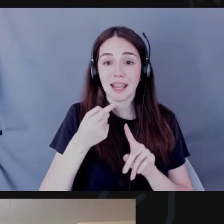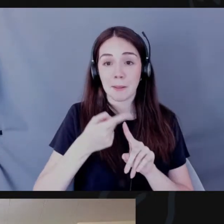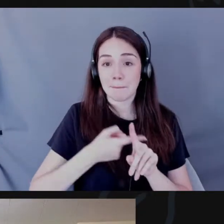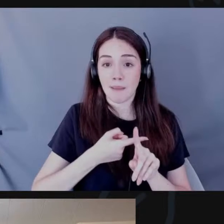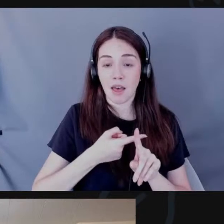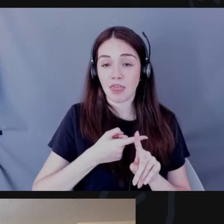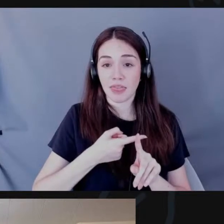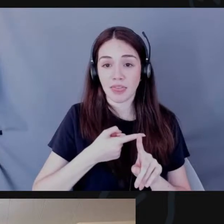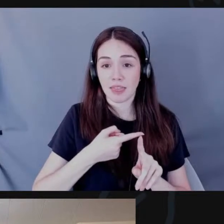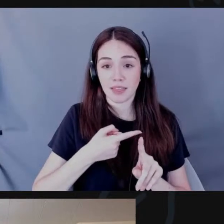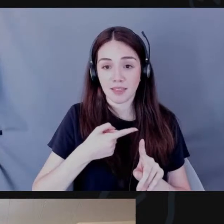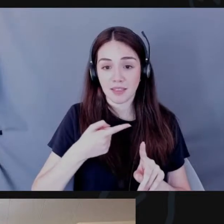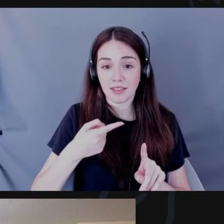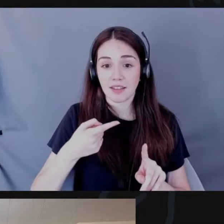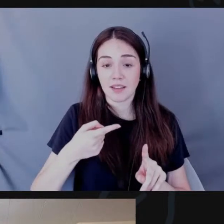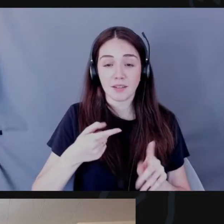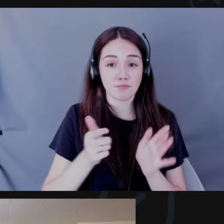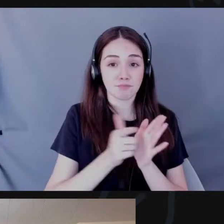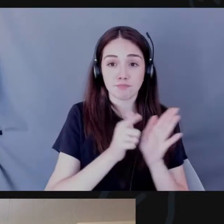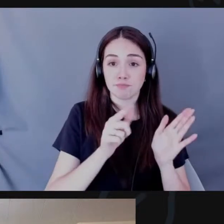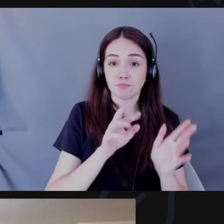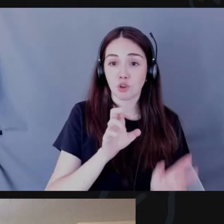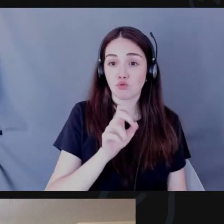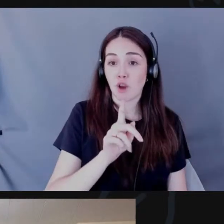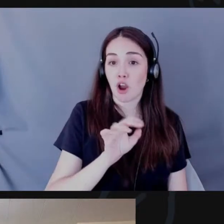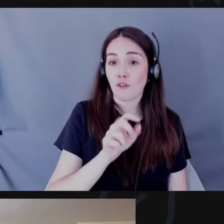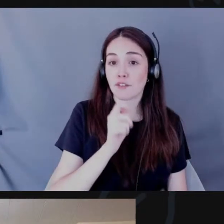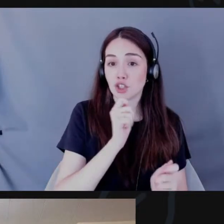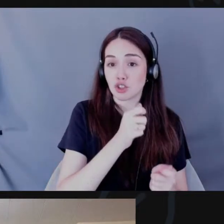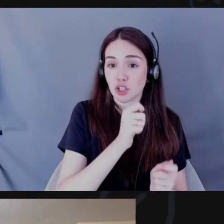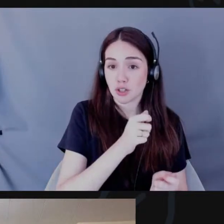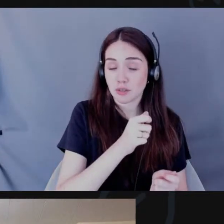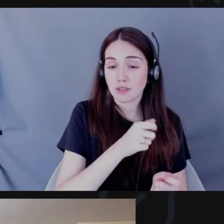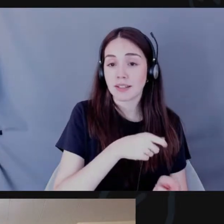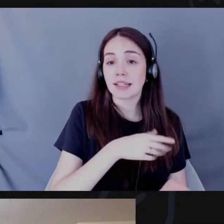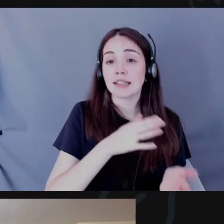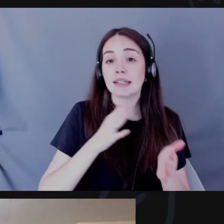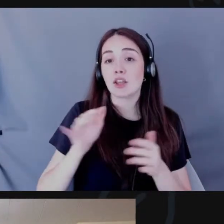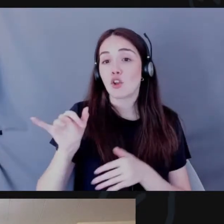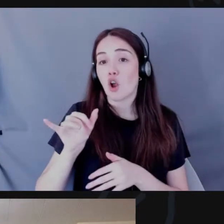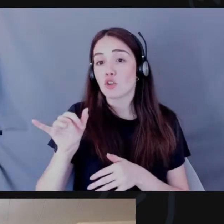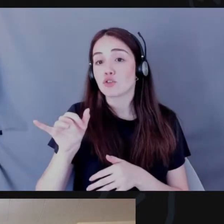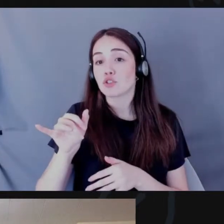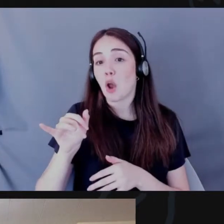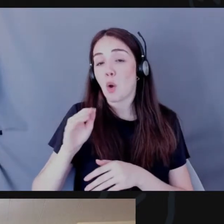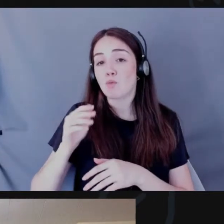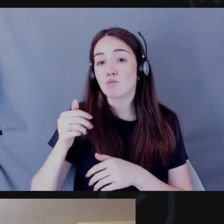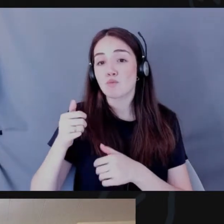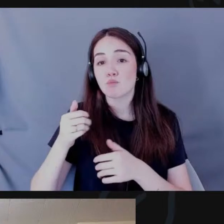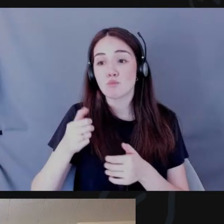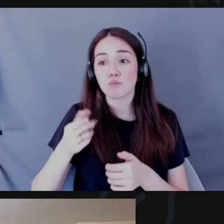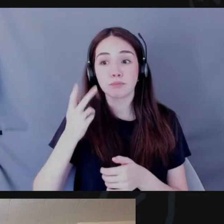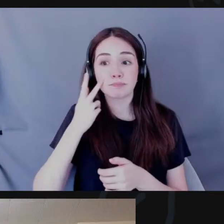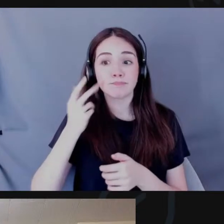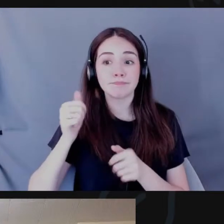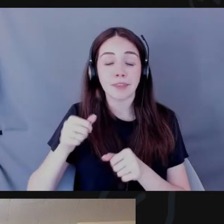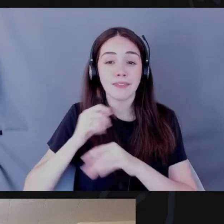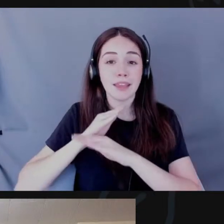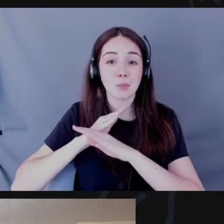putting a moratorium on rock fishing, they are taking Chessie to the State House to see if they can get it